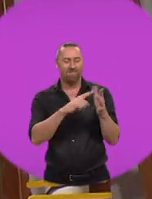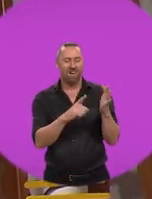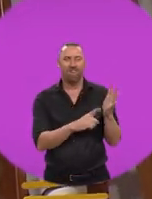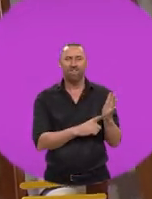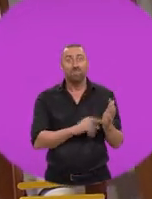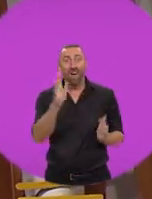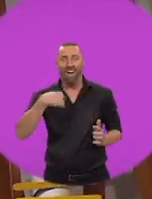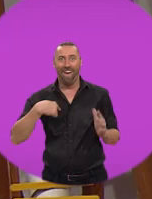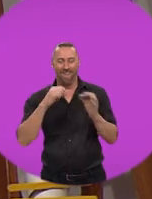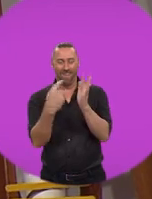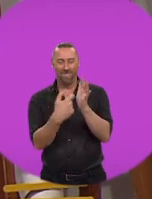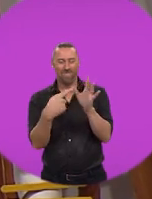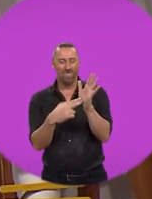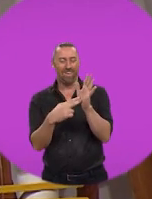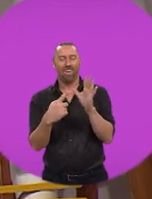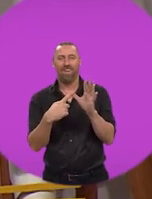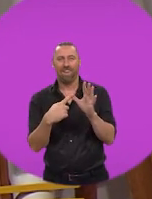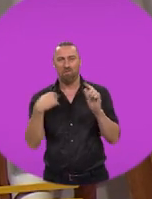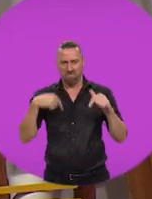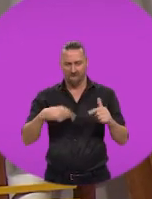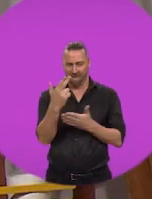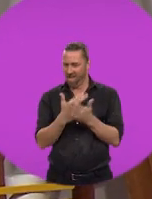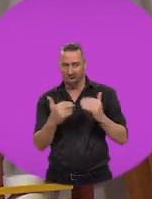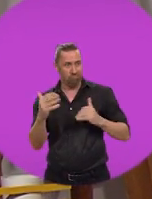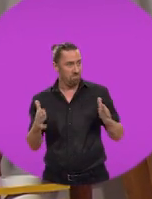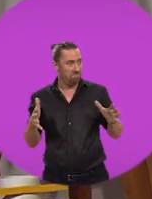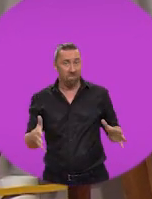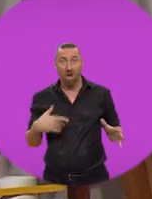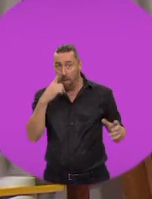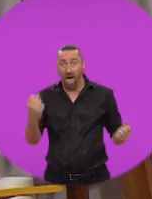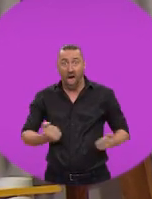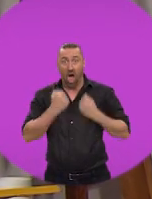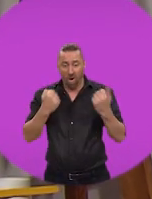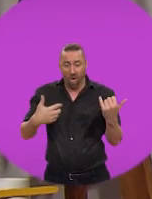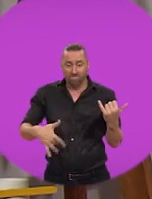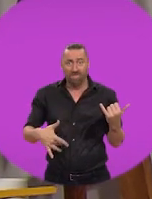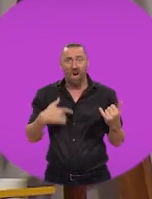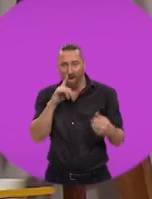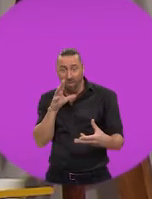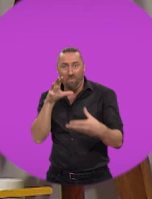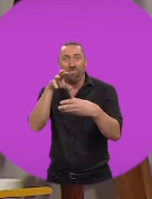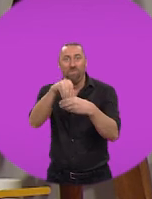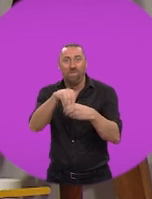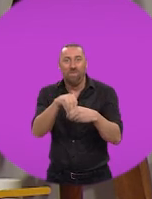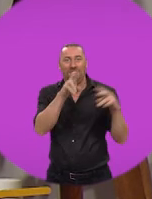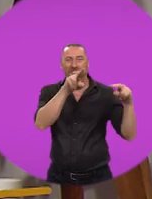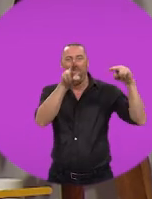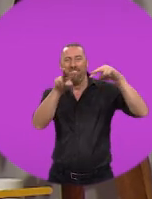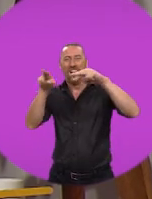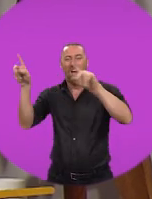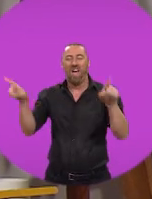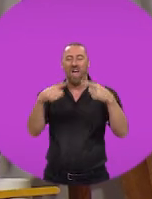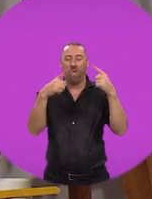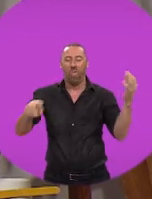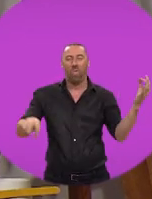Thanks, Michael. Hi, I'm Brianna, and today in the art room, we're going to make our very own guitar so we can join the Flying Orchestra. First, you'll need to make